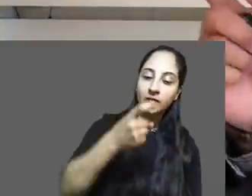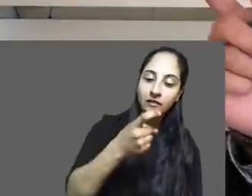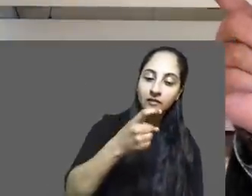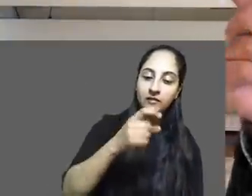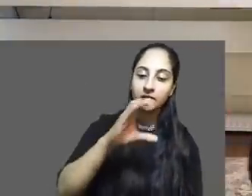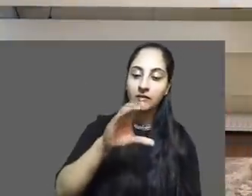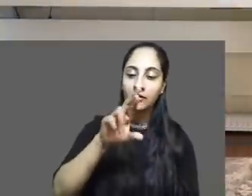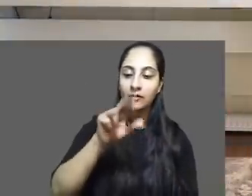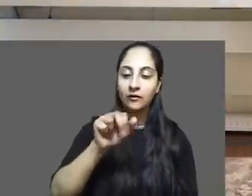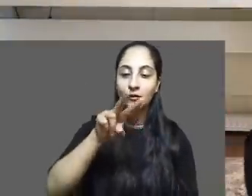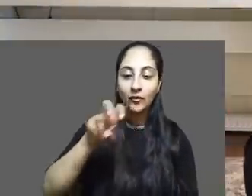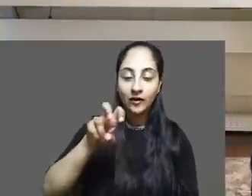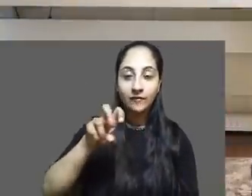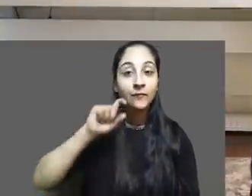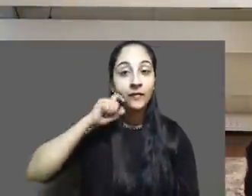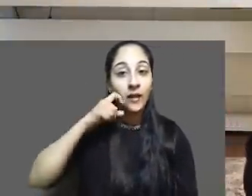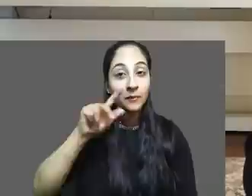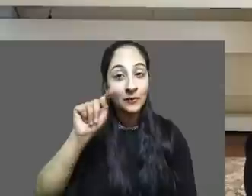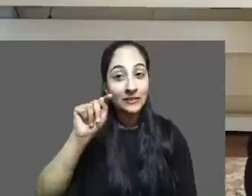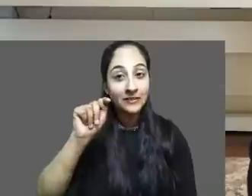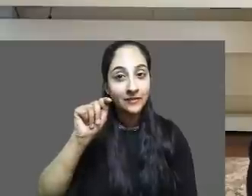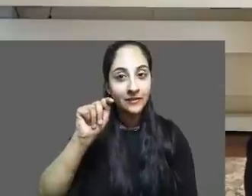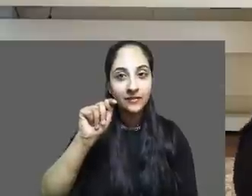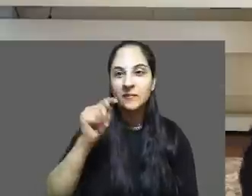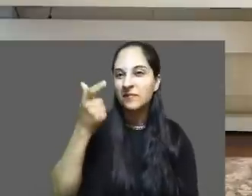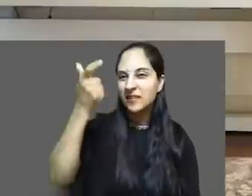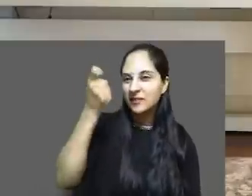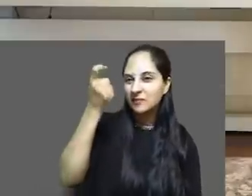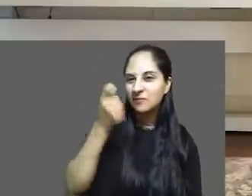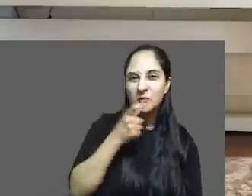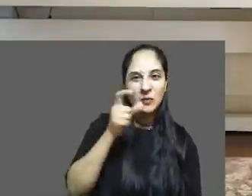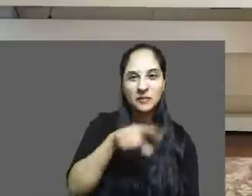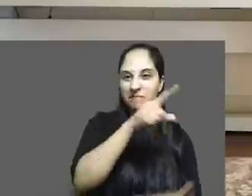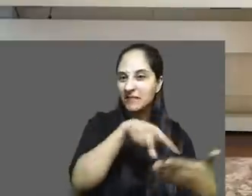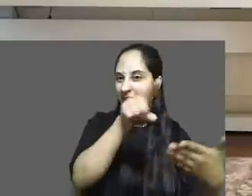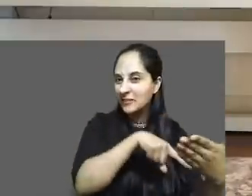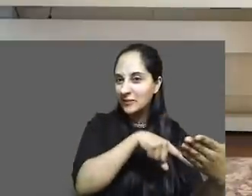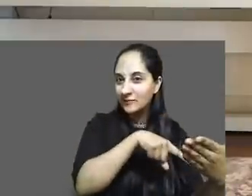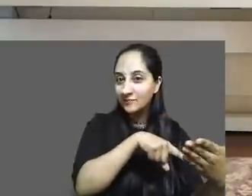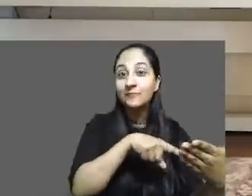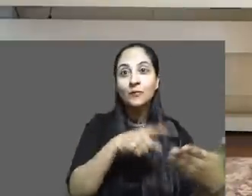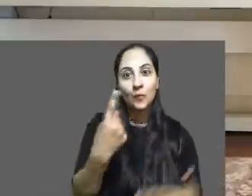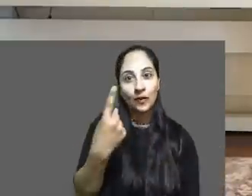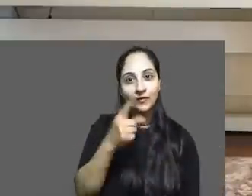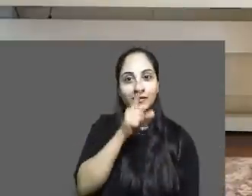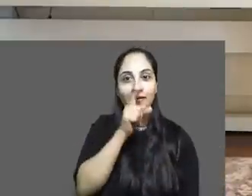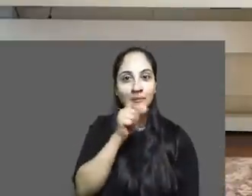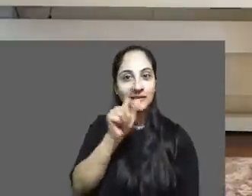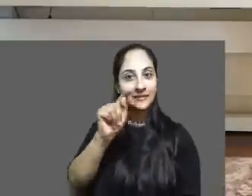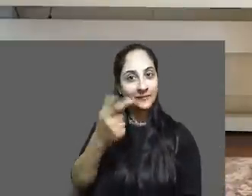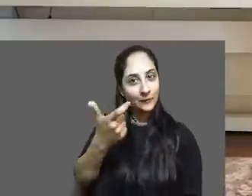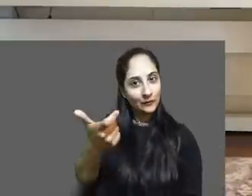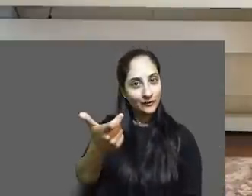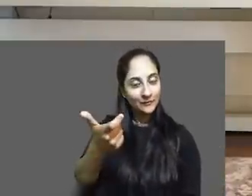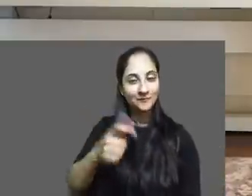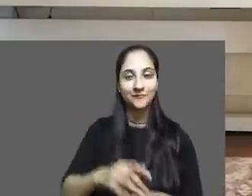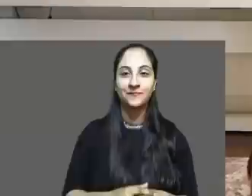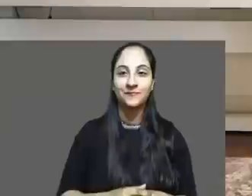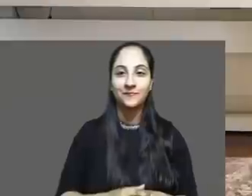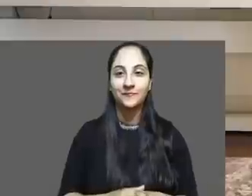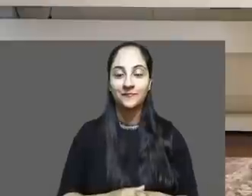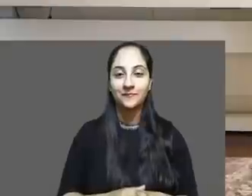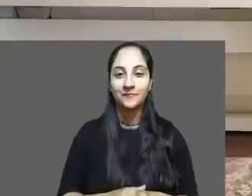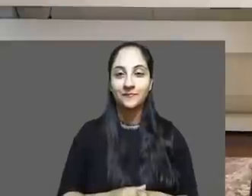TV, gone. Amazon Prime, gone. Because all you need this weekend is Ismaili.tv. That's right, we have got